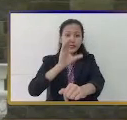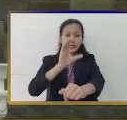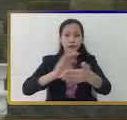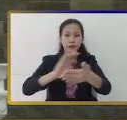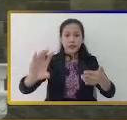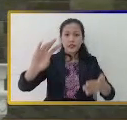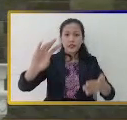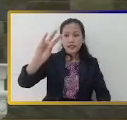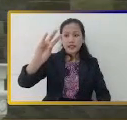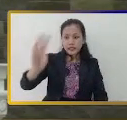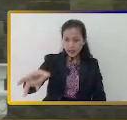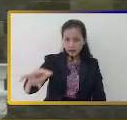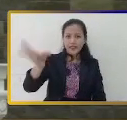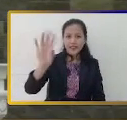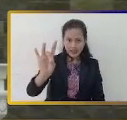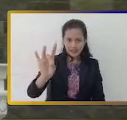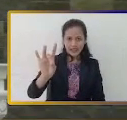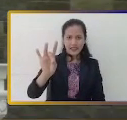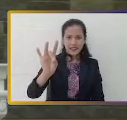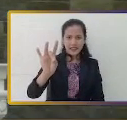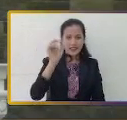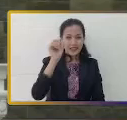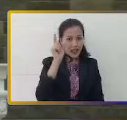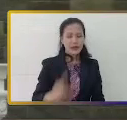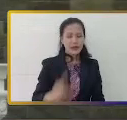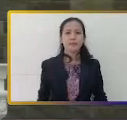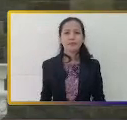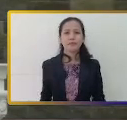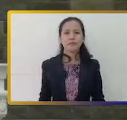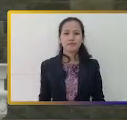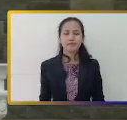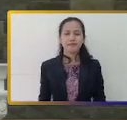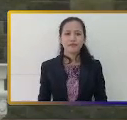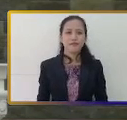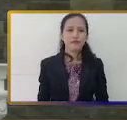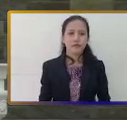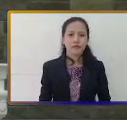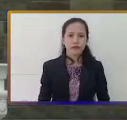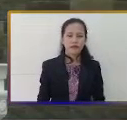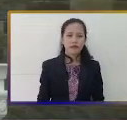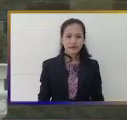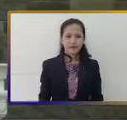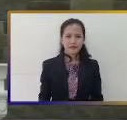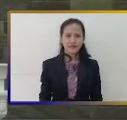And from this ay pag-aralan po natin all about family again.